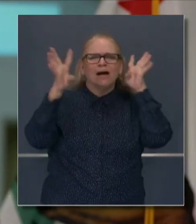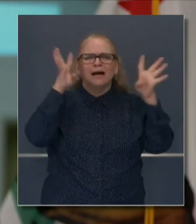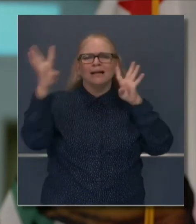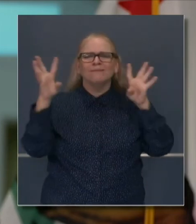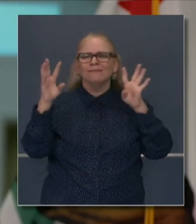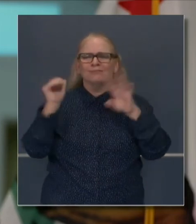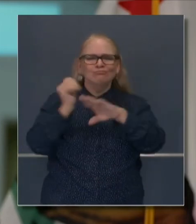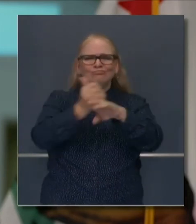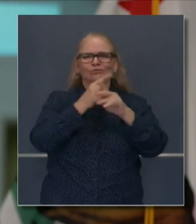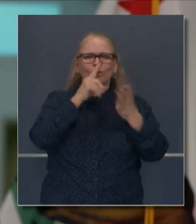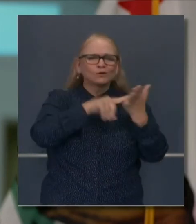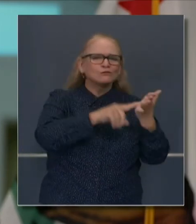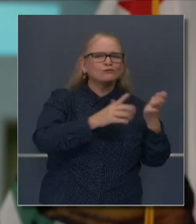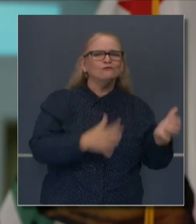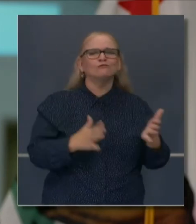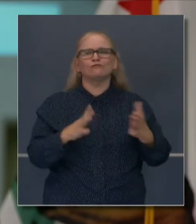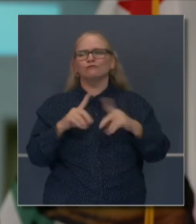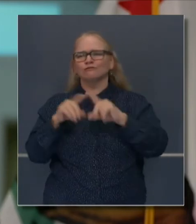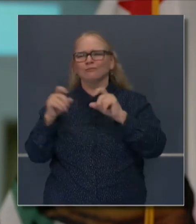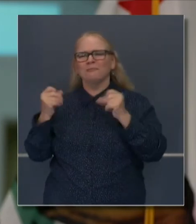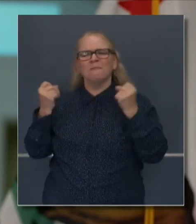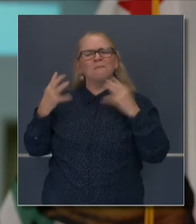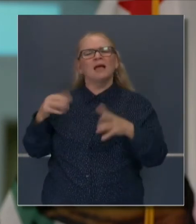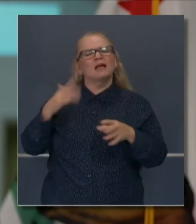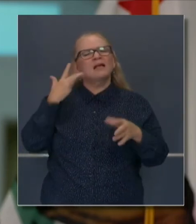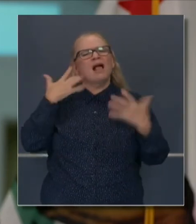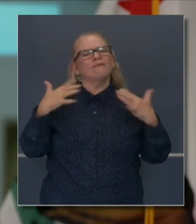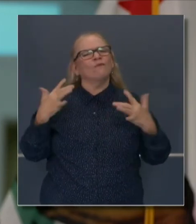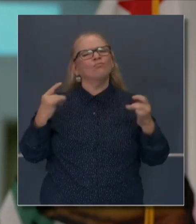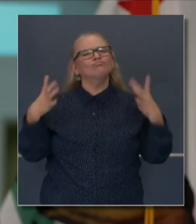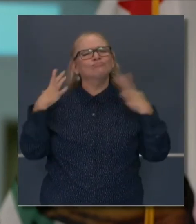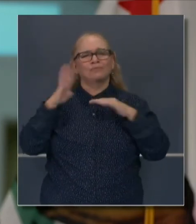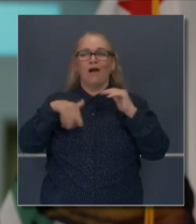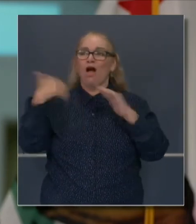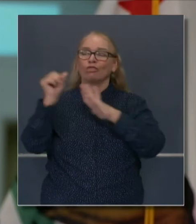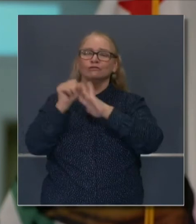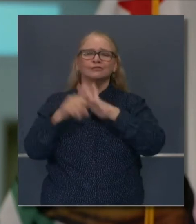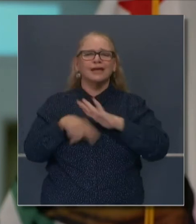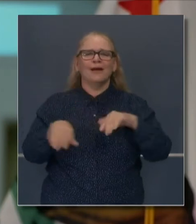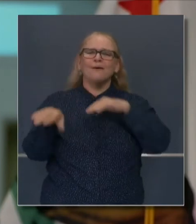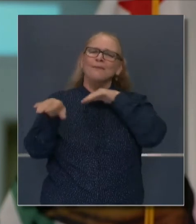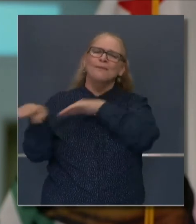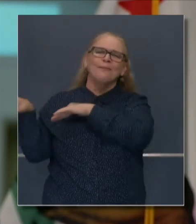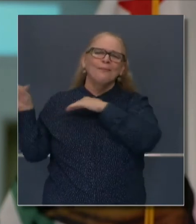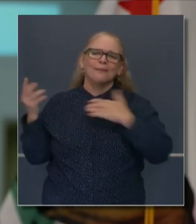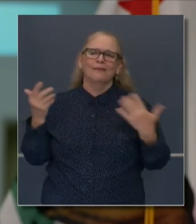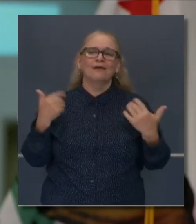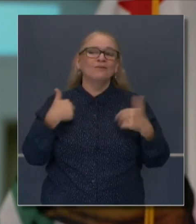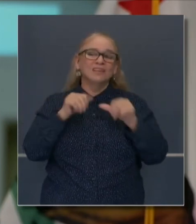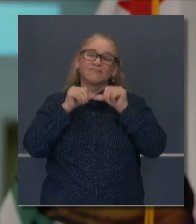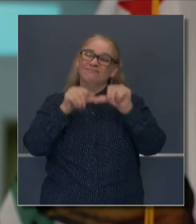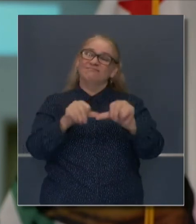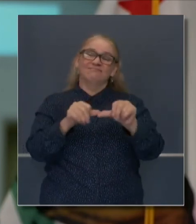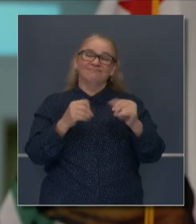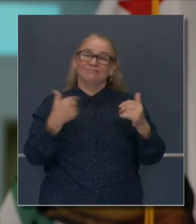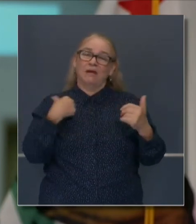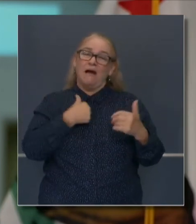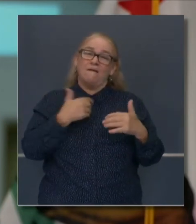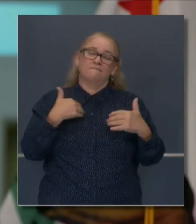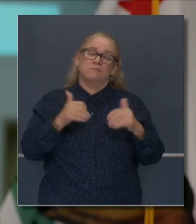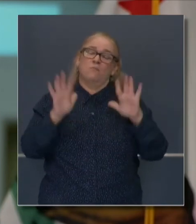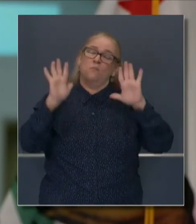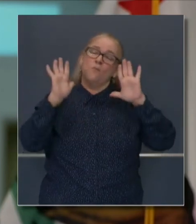more Nobel laureates in this state than any other state in this nation. All of that remains. Finest system of higher education